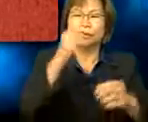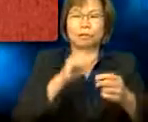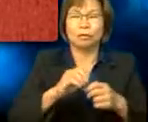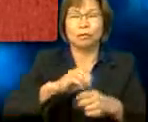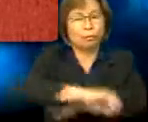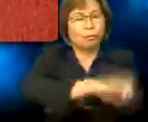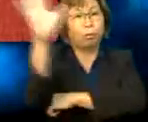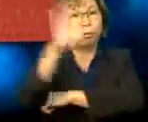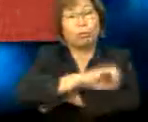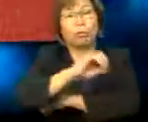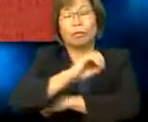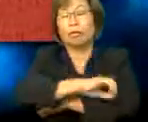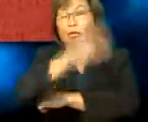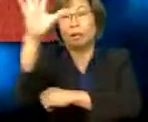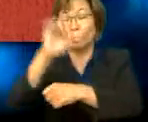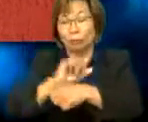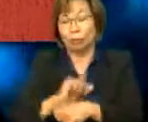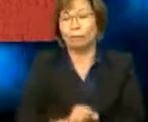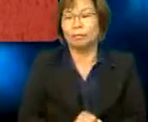fireworks, mother,